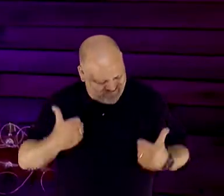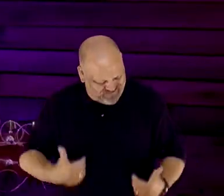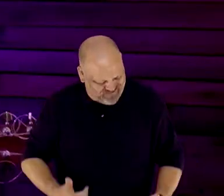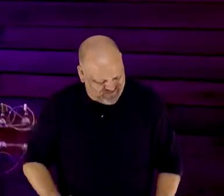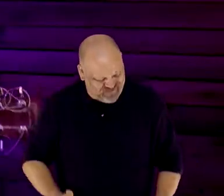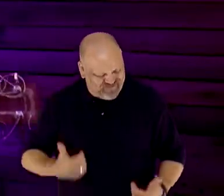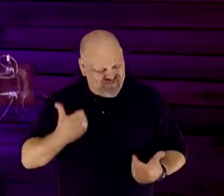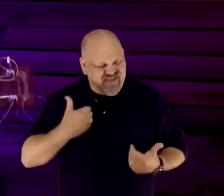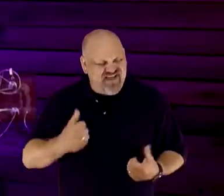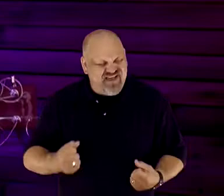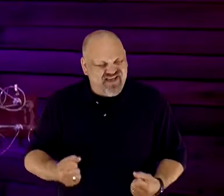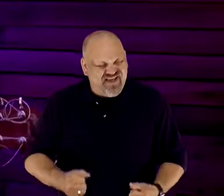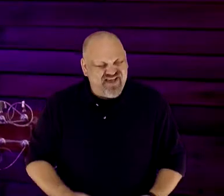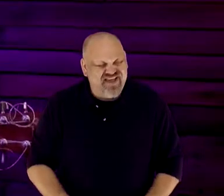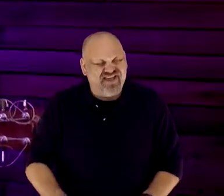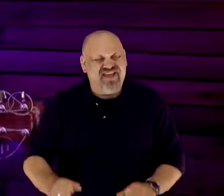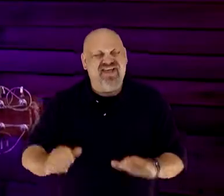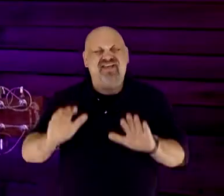I